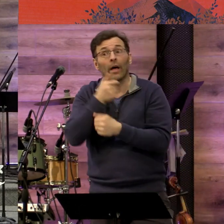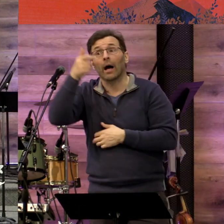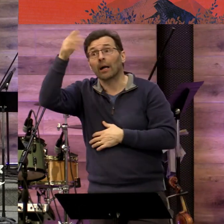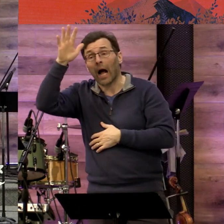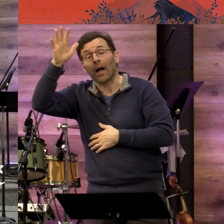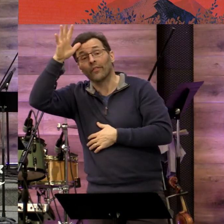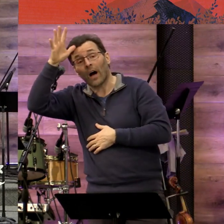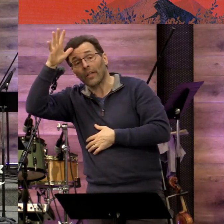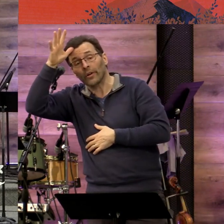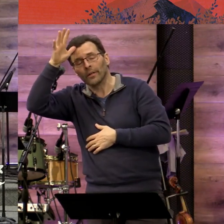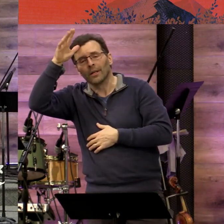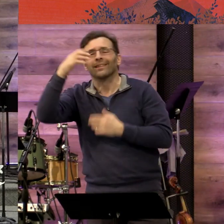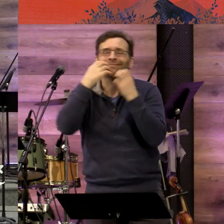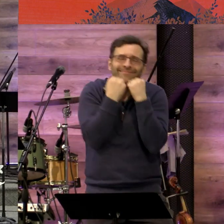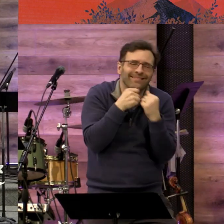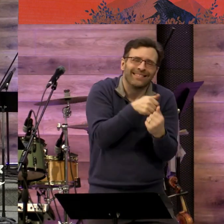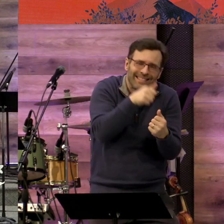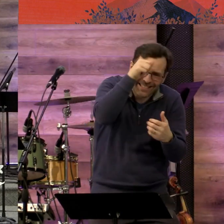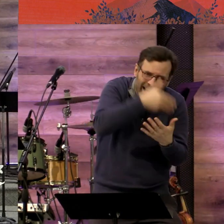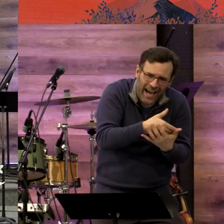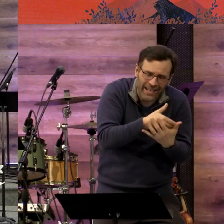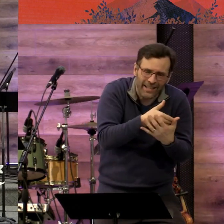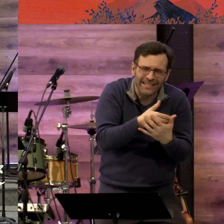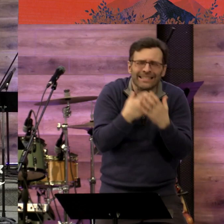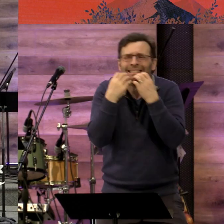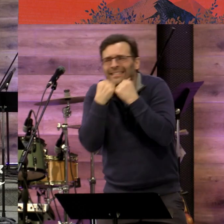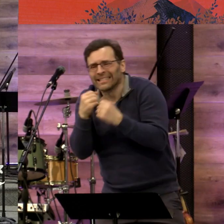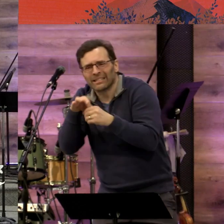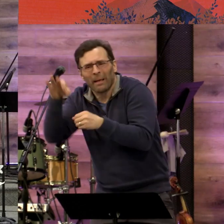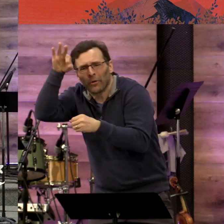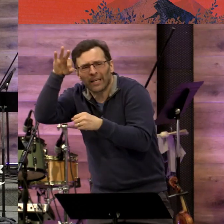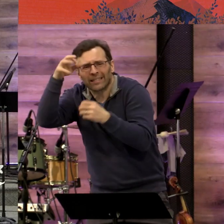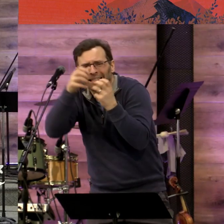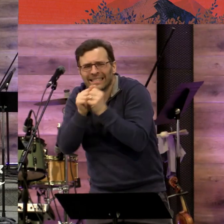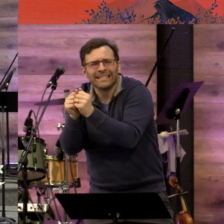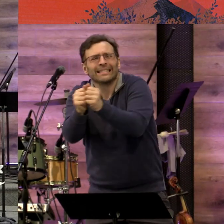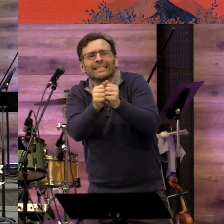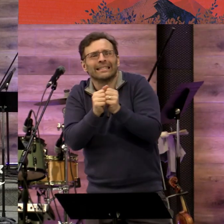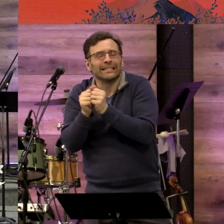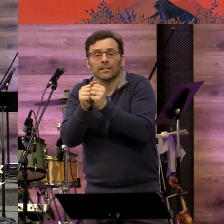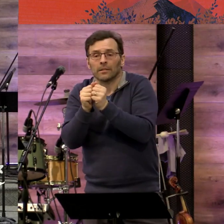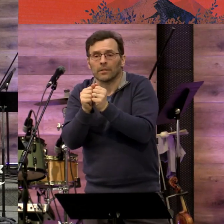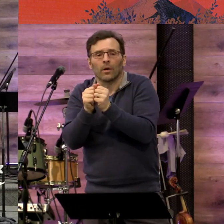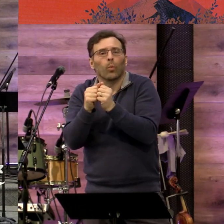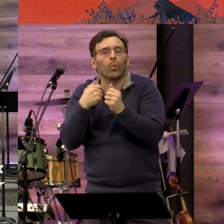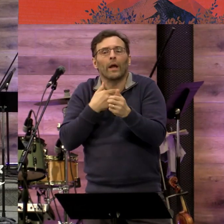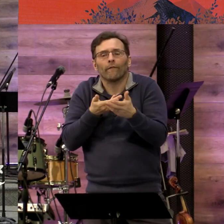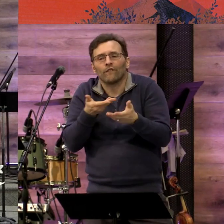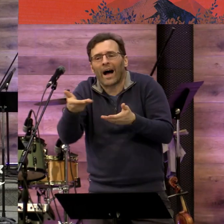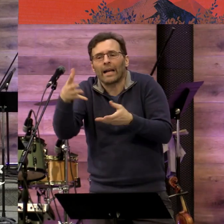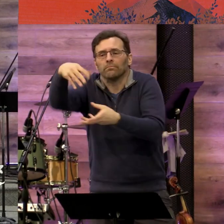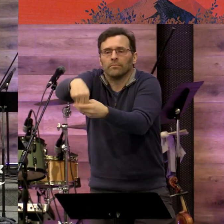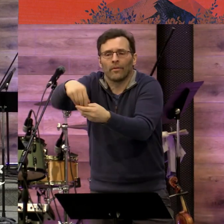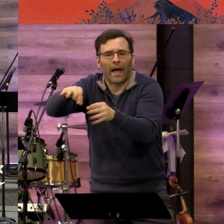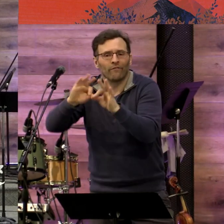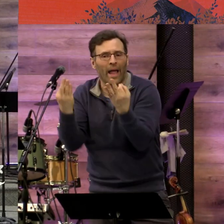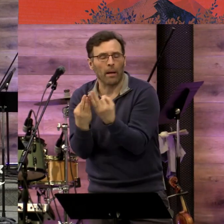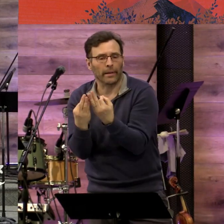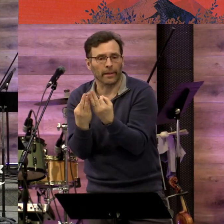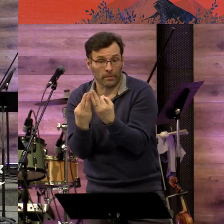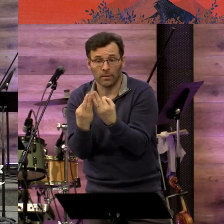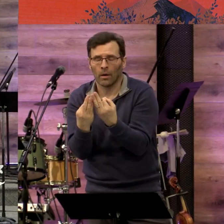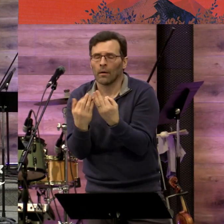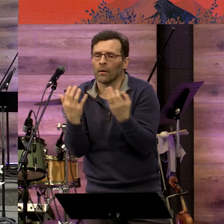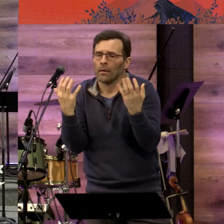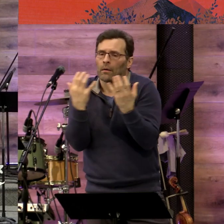Son and the Spirit, we are invited into this family, as it were. If that doesn't blow your mind, it